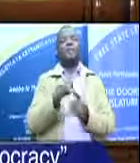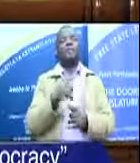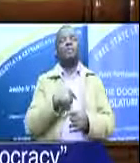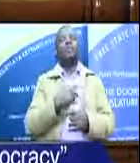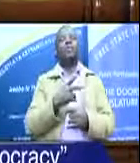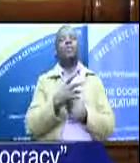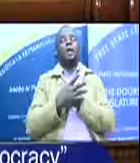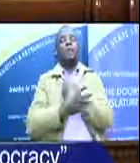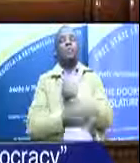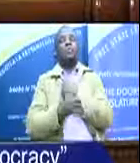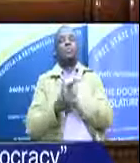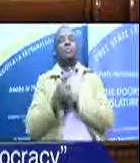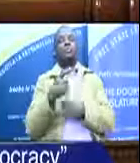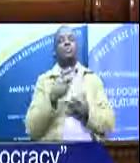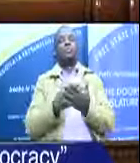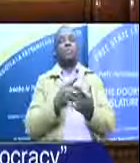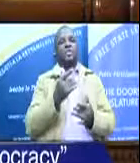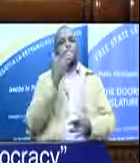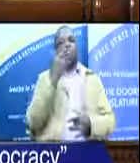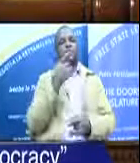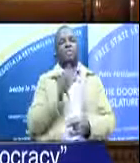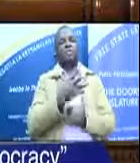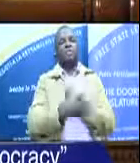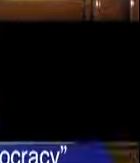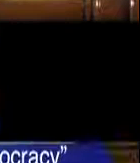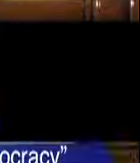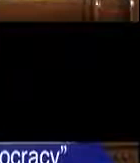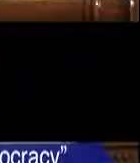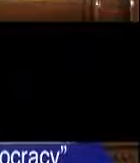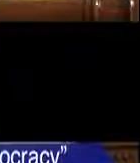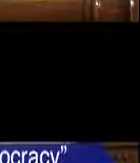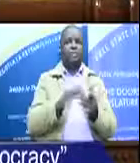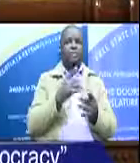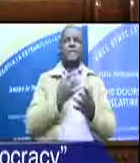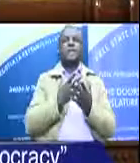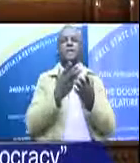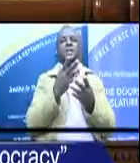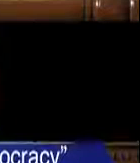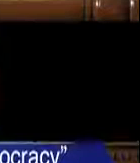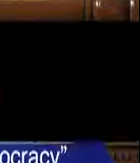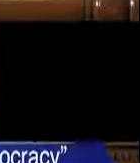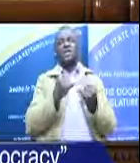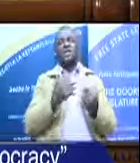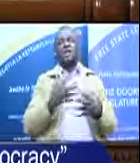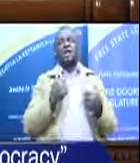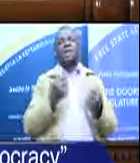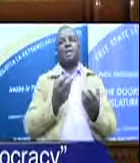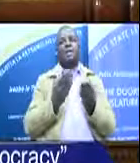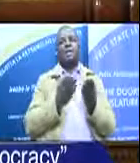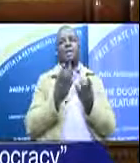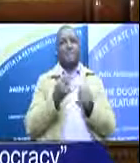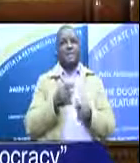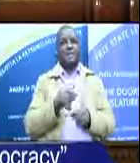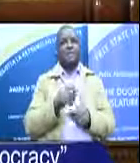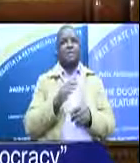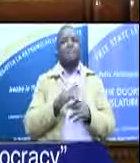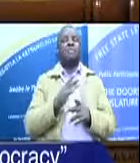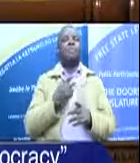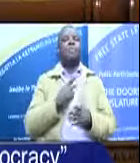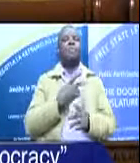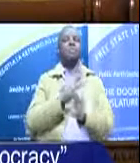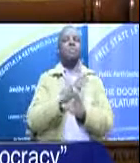of malnutrition in children, strengthening sexual reproductive health services to reduce unplanned and unwanted